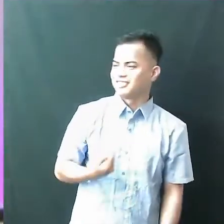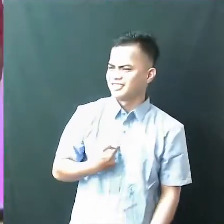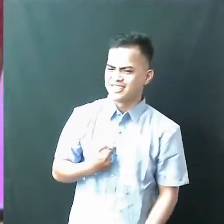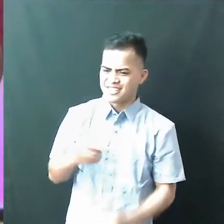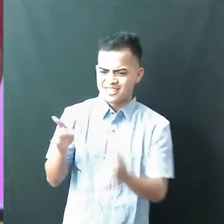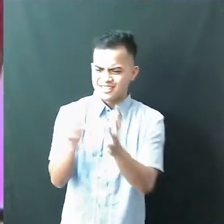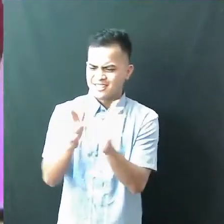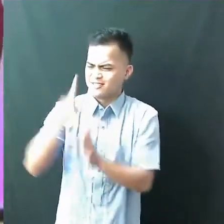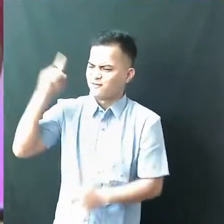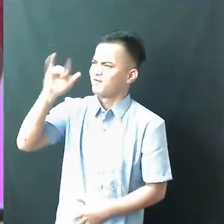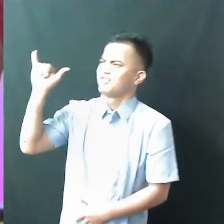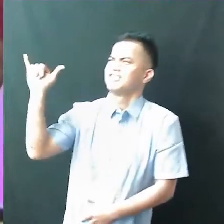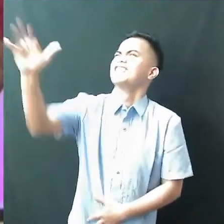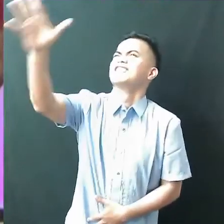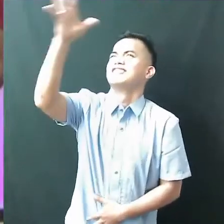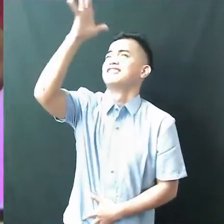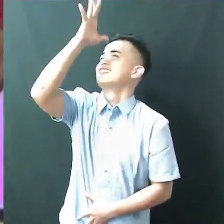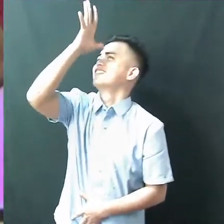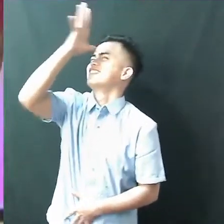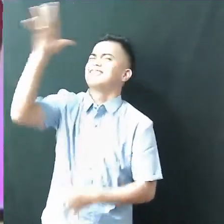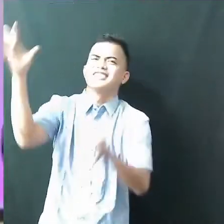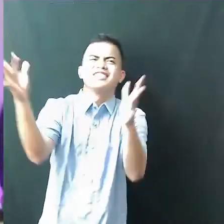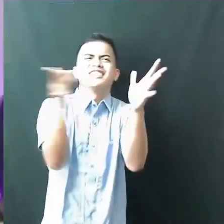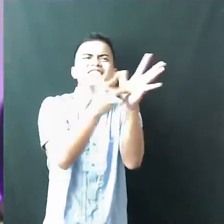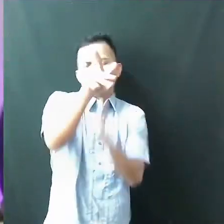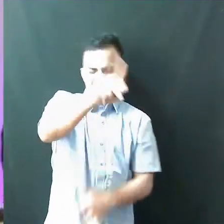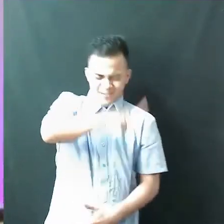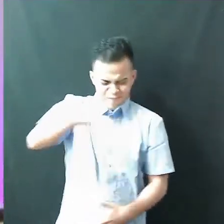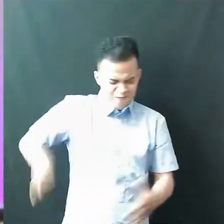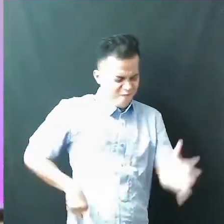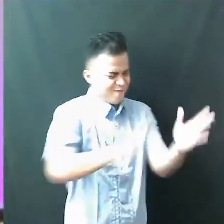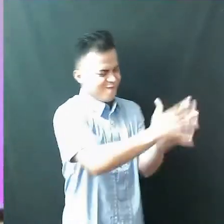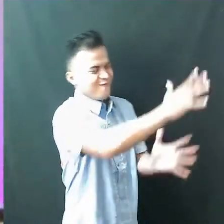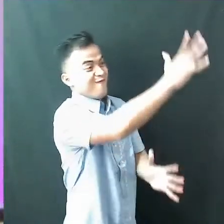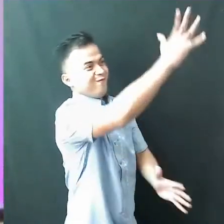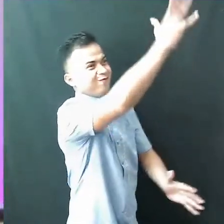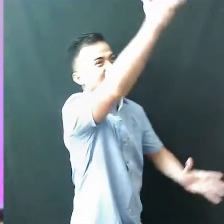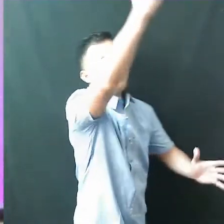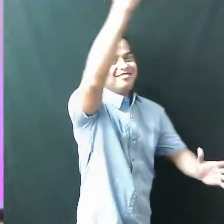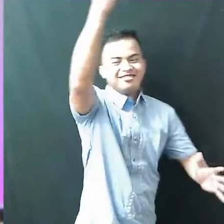He's the Everlasting Father. He is the King of glory.